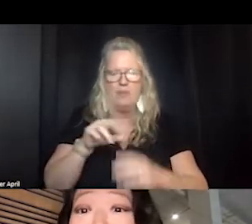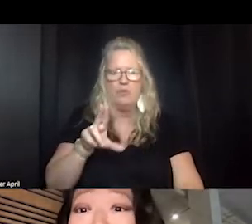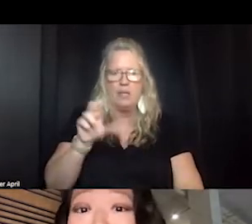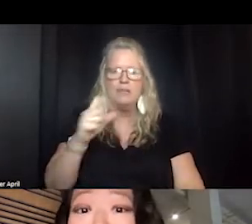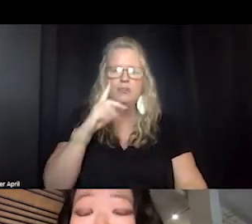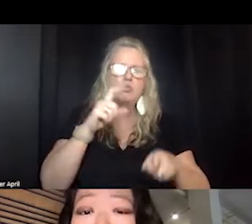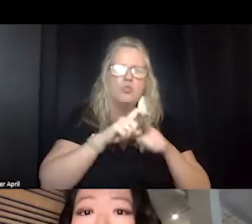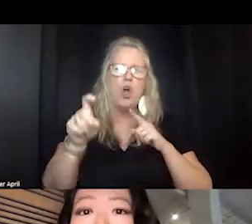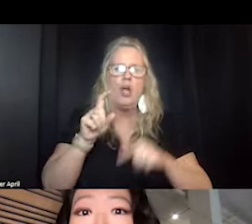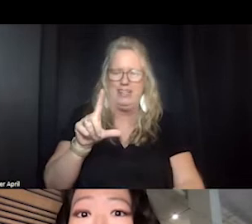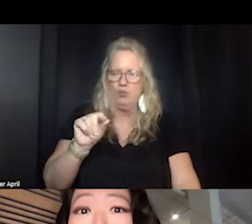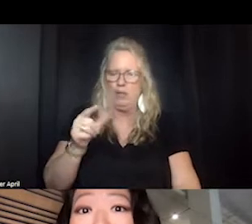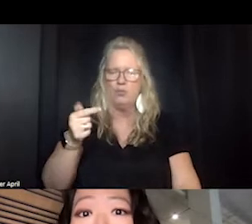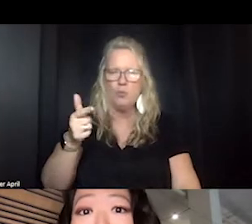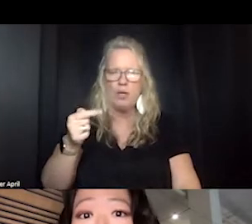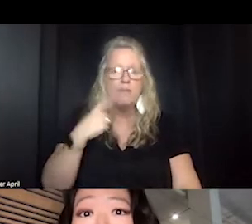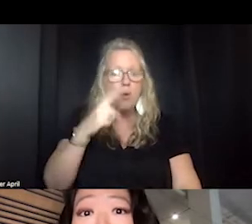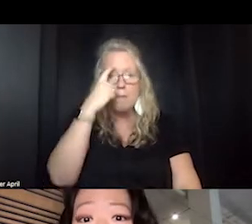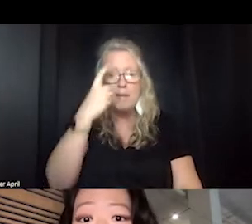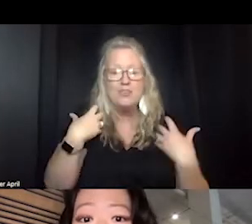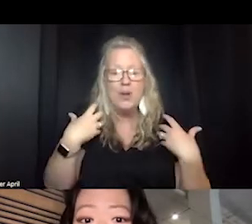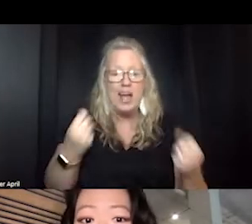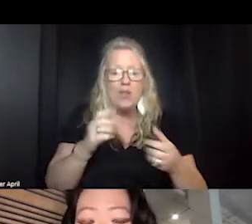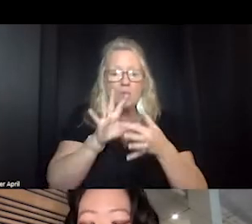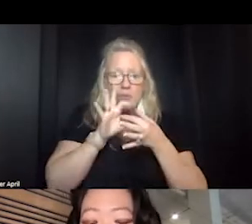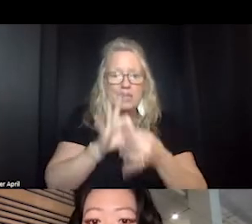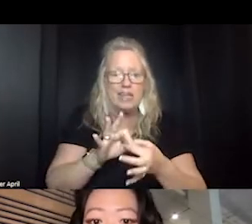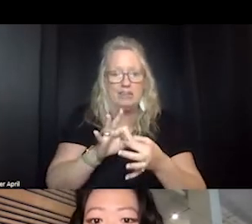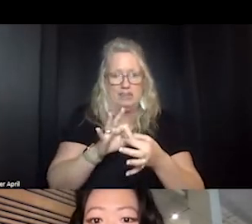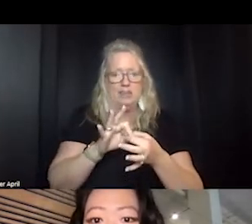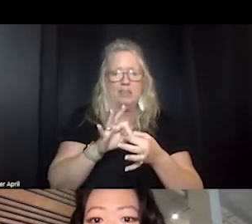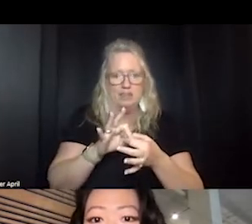in 2021 for mental health related crisis.